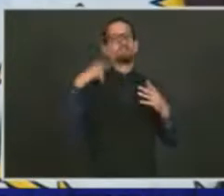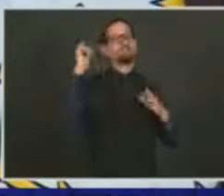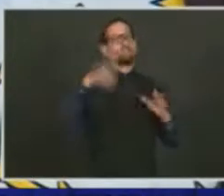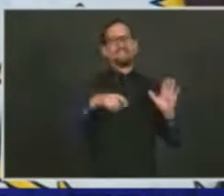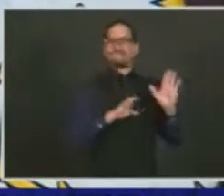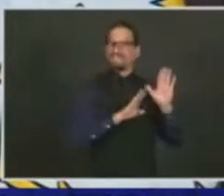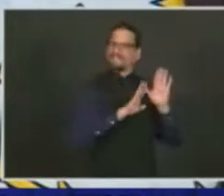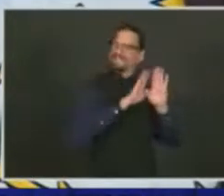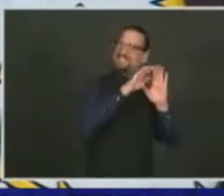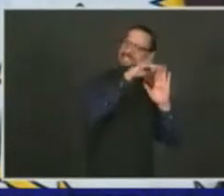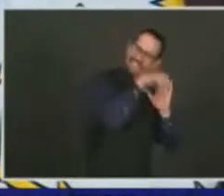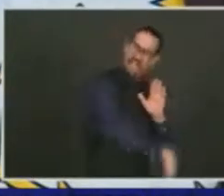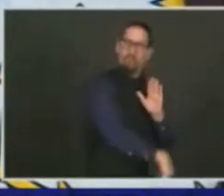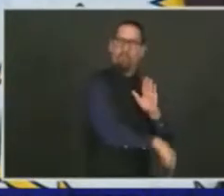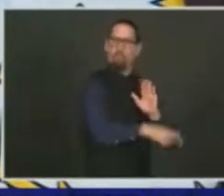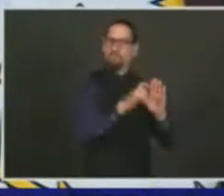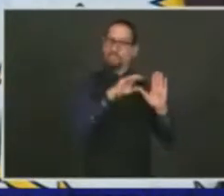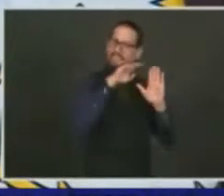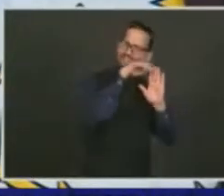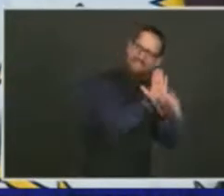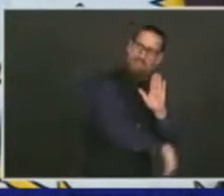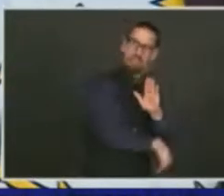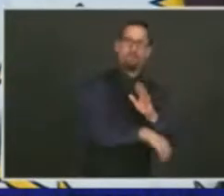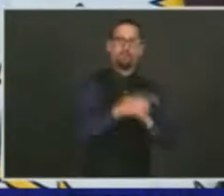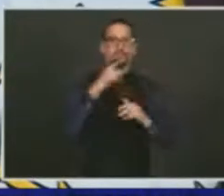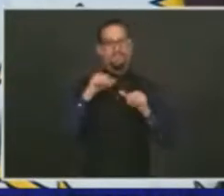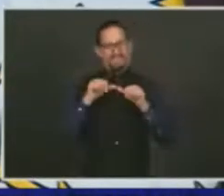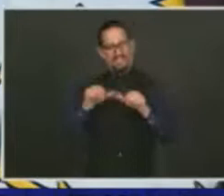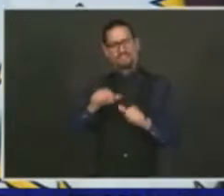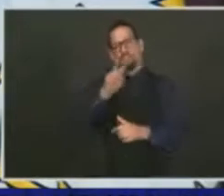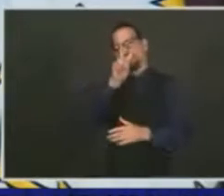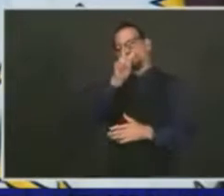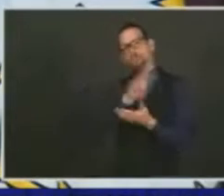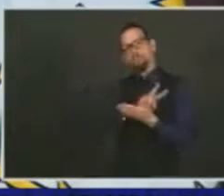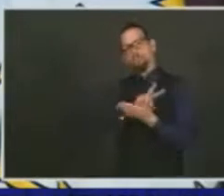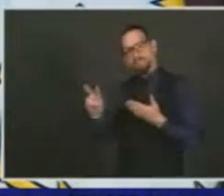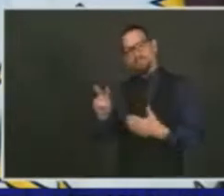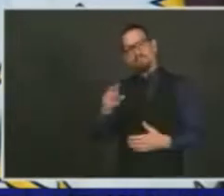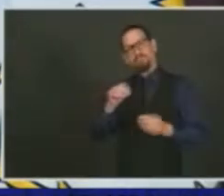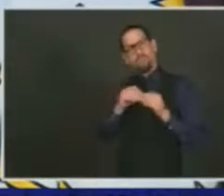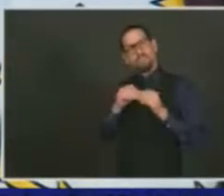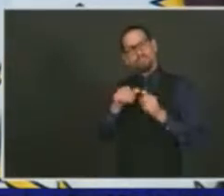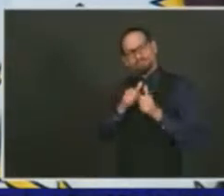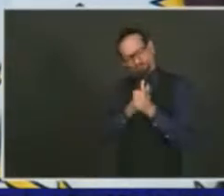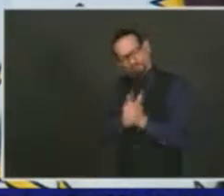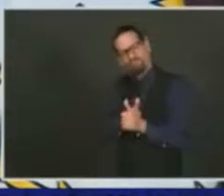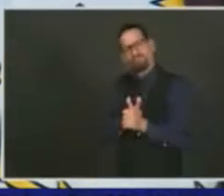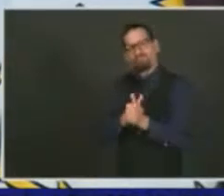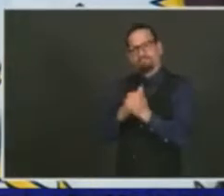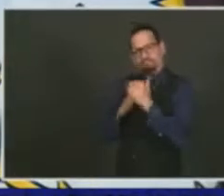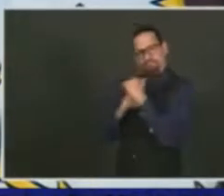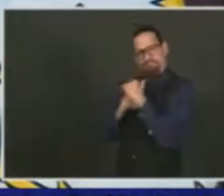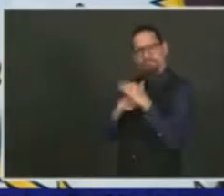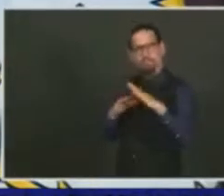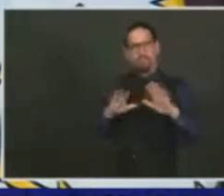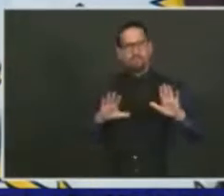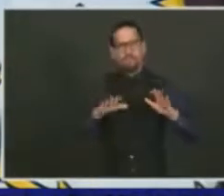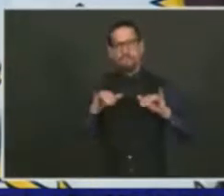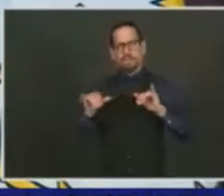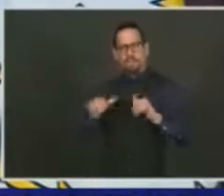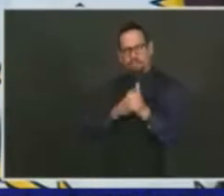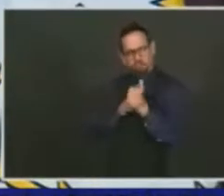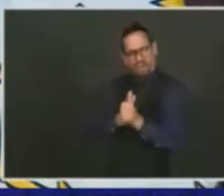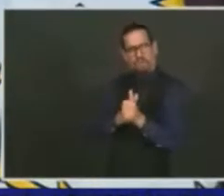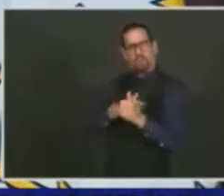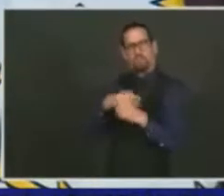for the next couple of weeks, limit your interactions to the people that you need to see. You